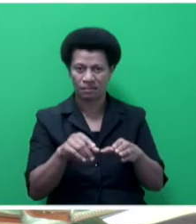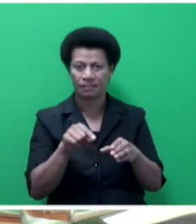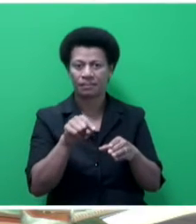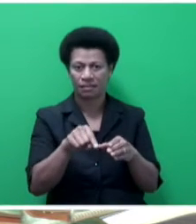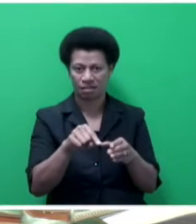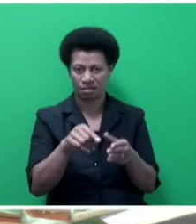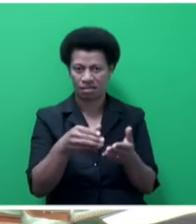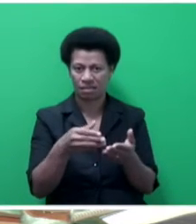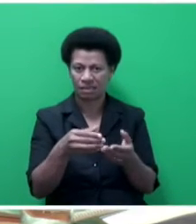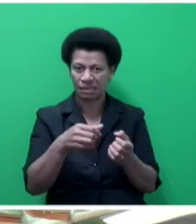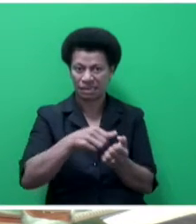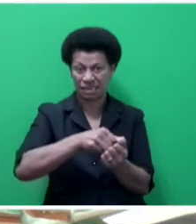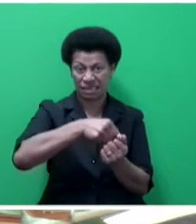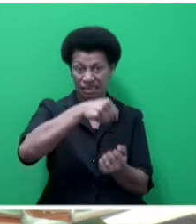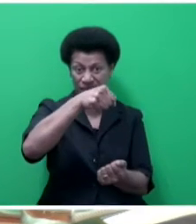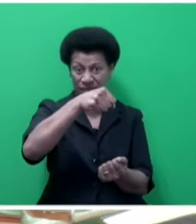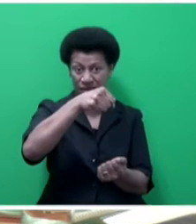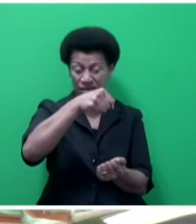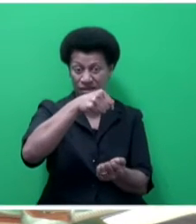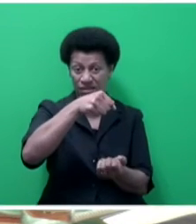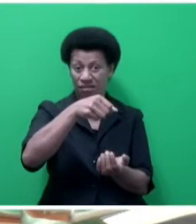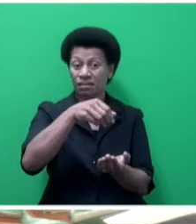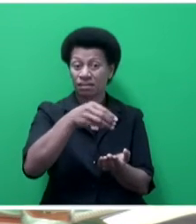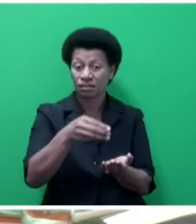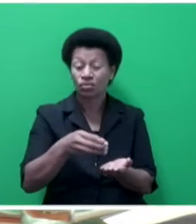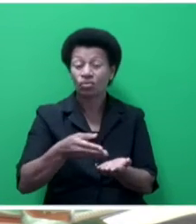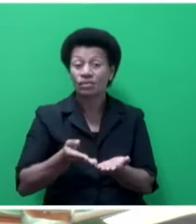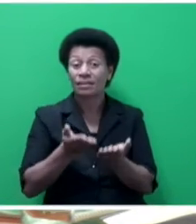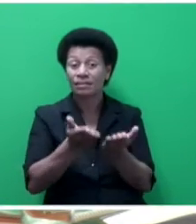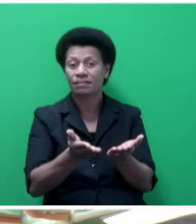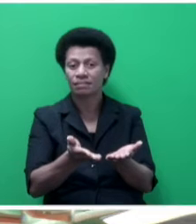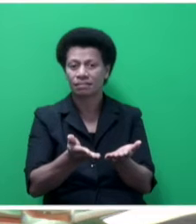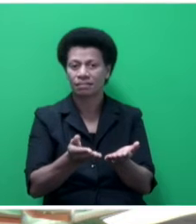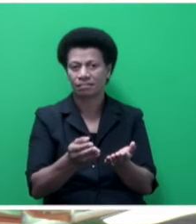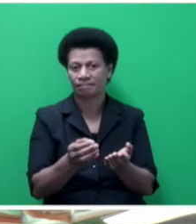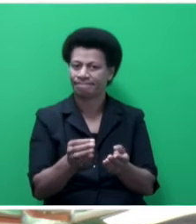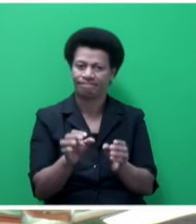completion certificate by the municipal councils.